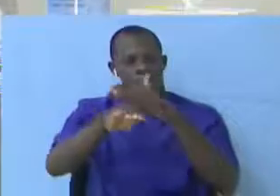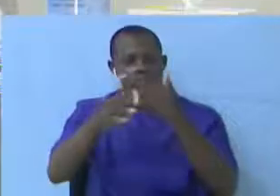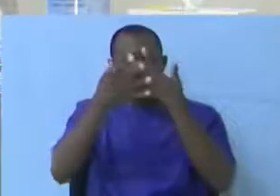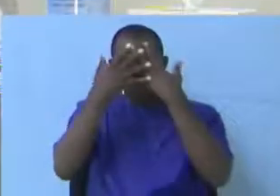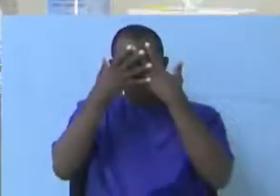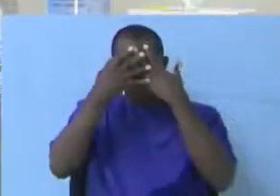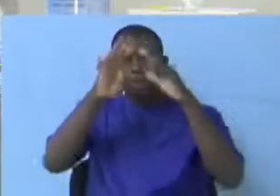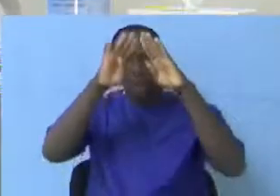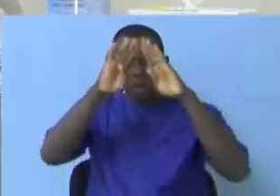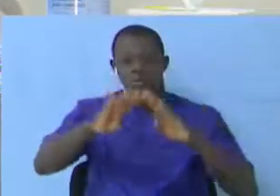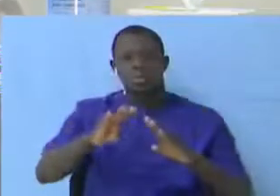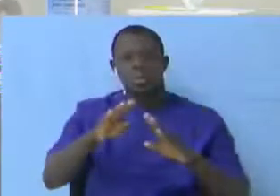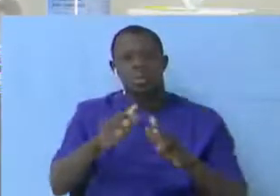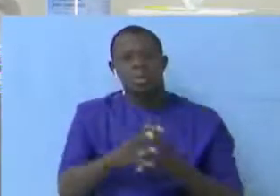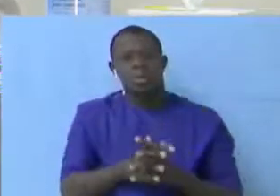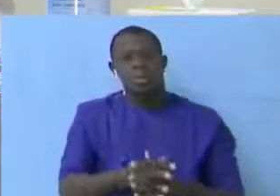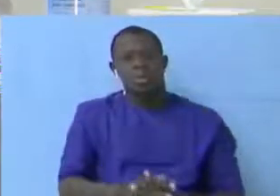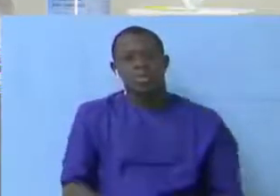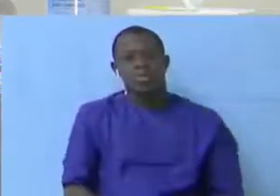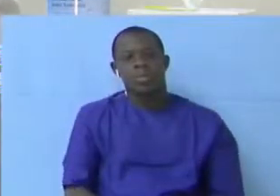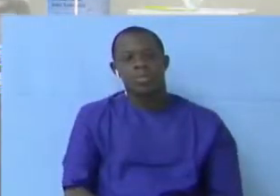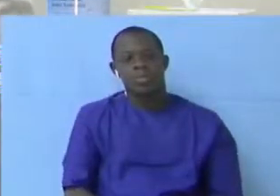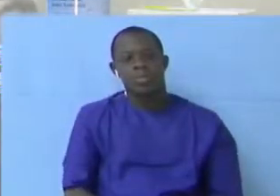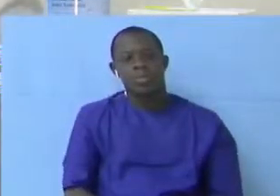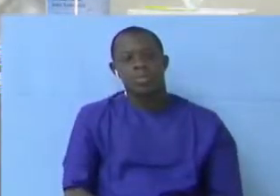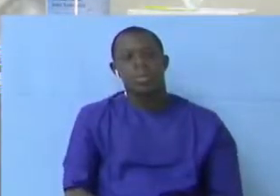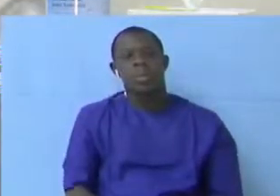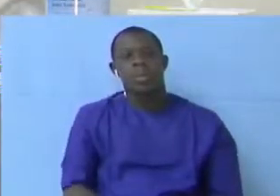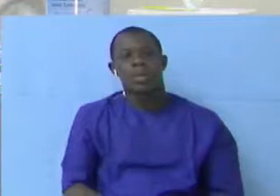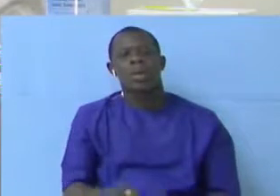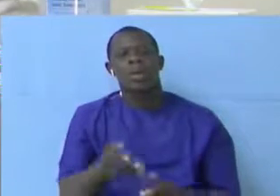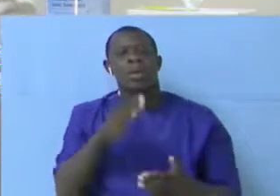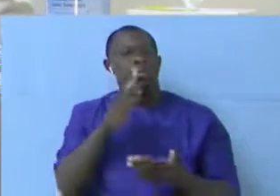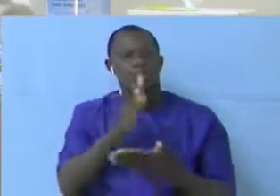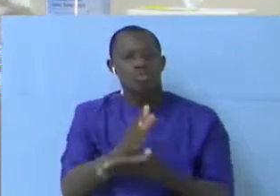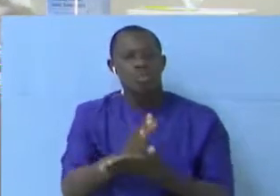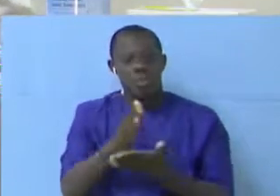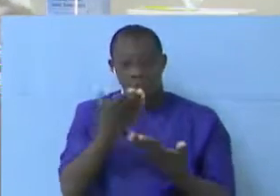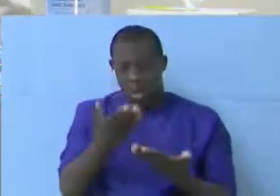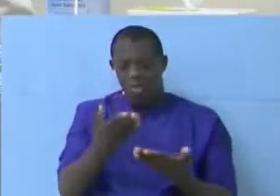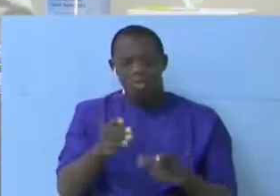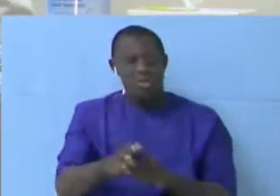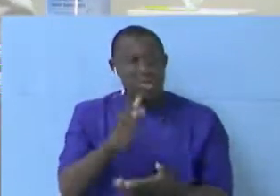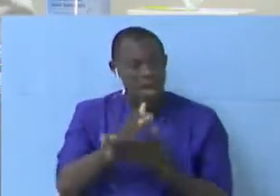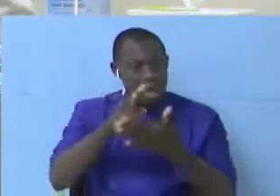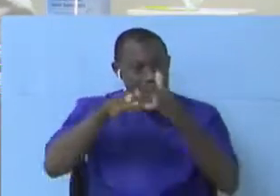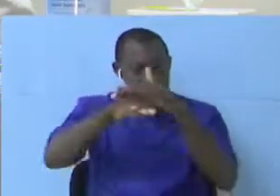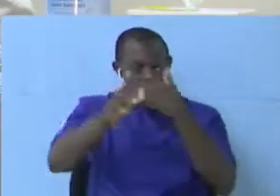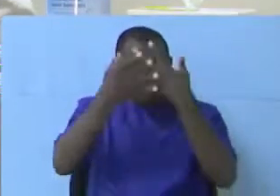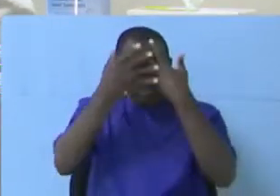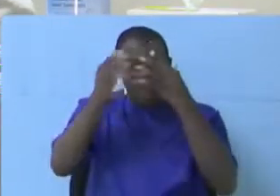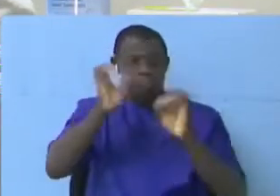So instead of the cells, Bori put Buba in an open room. And